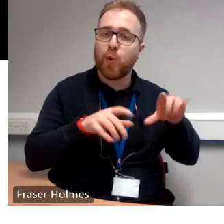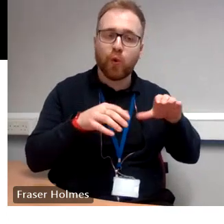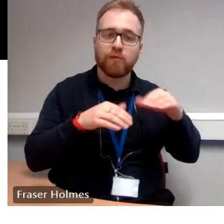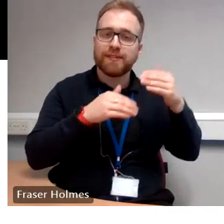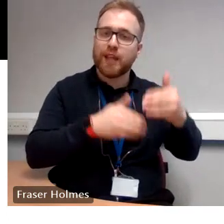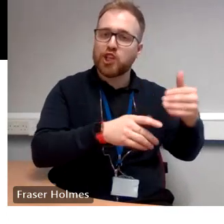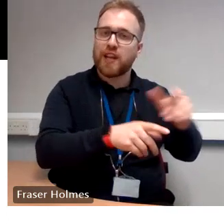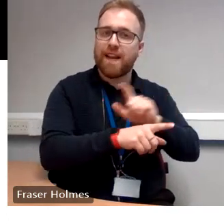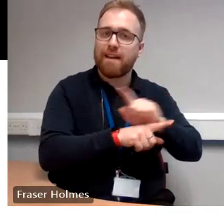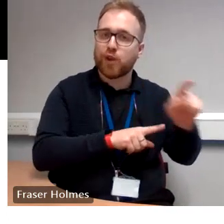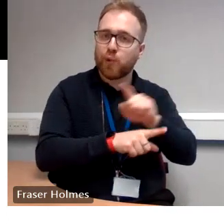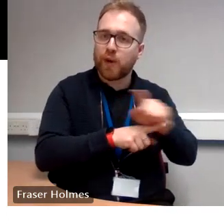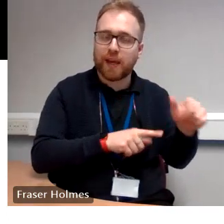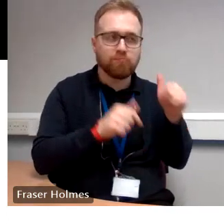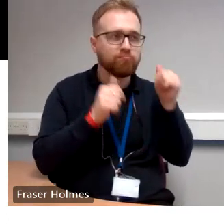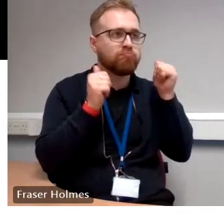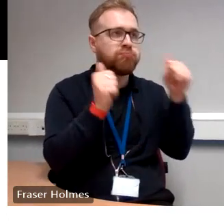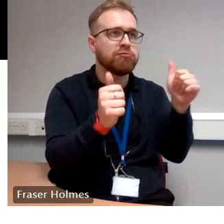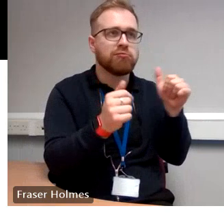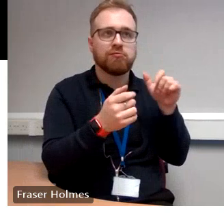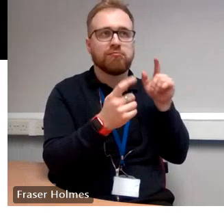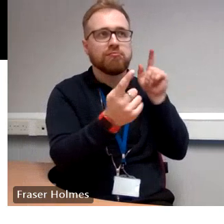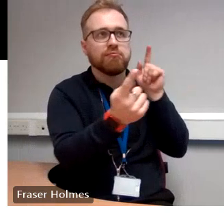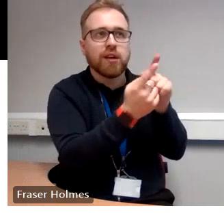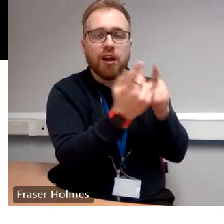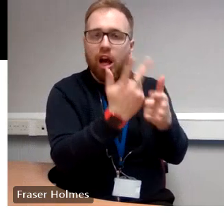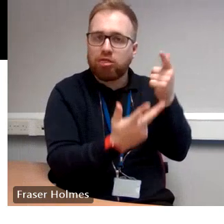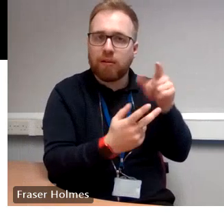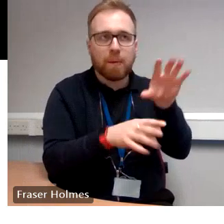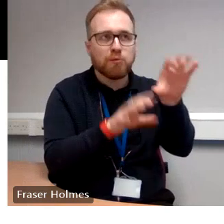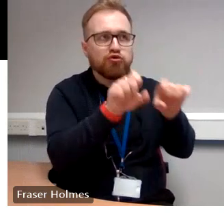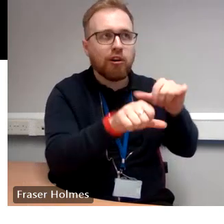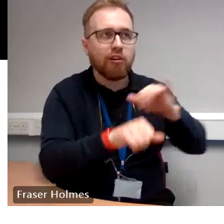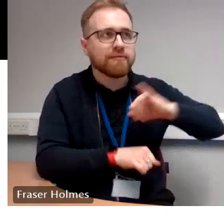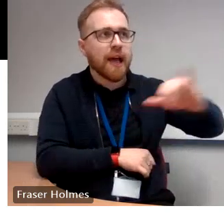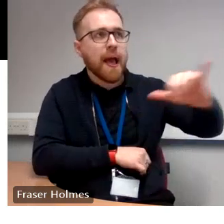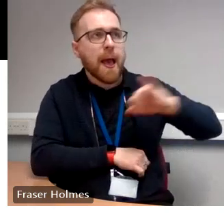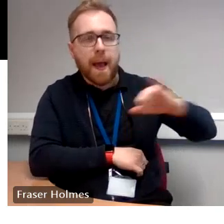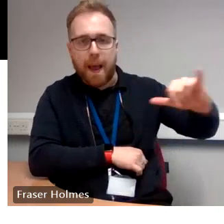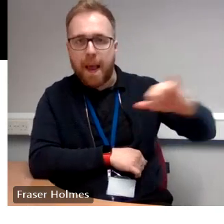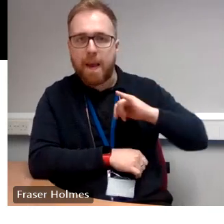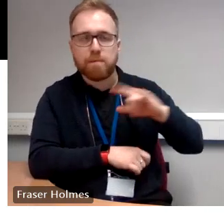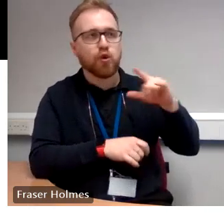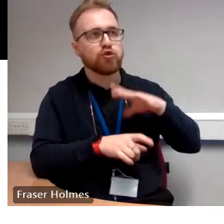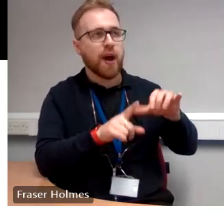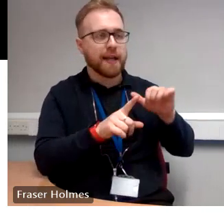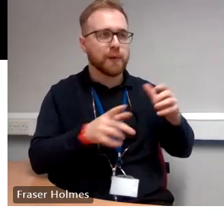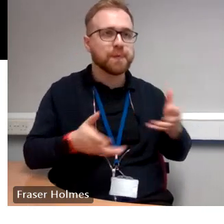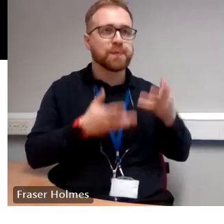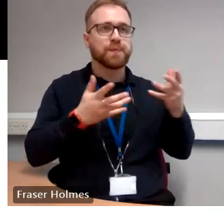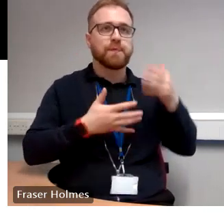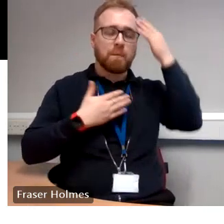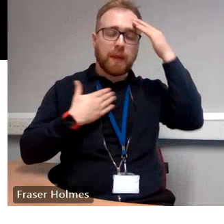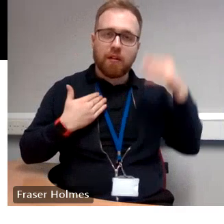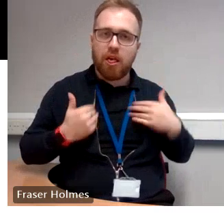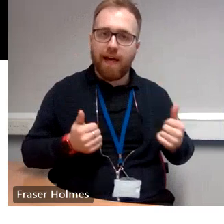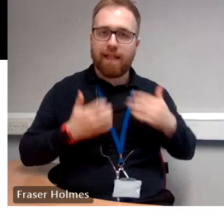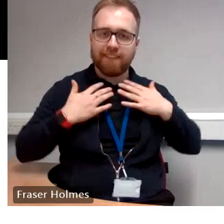basis. Great opportunity to connect with others that might be struggling or trying to maintain their health and well-being as well as their mental